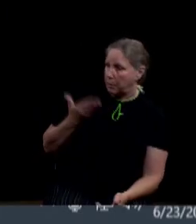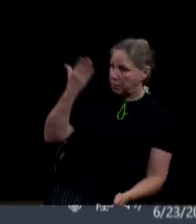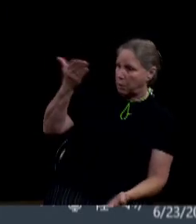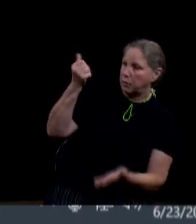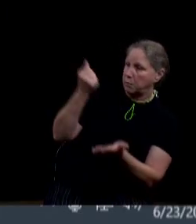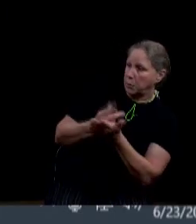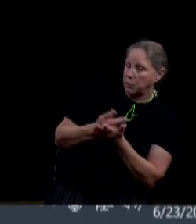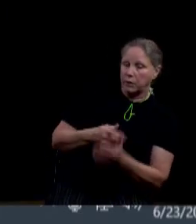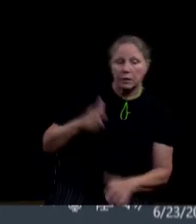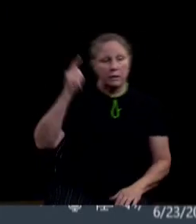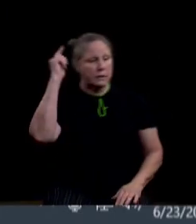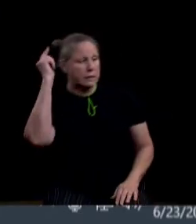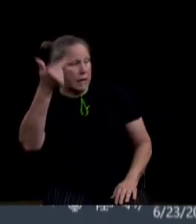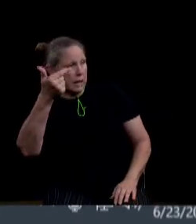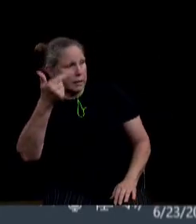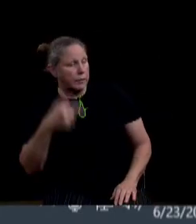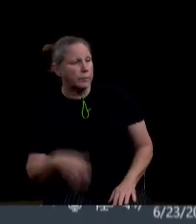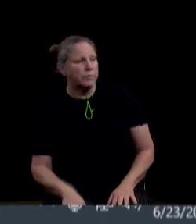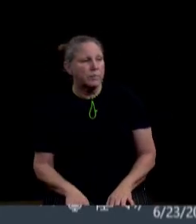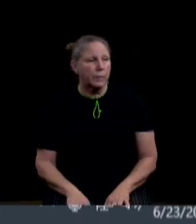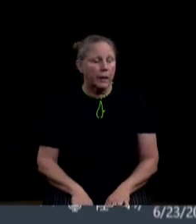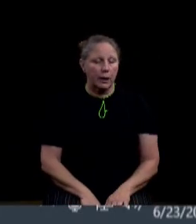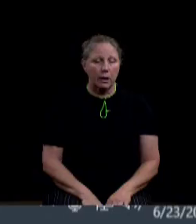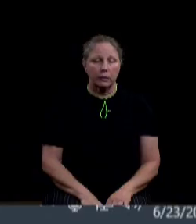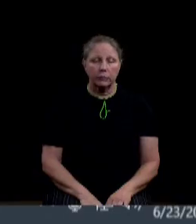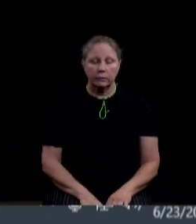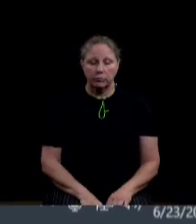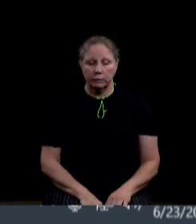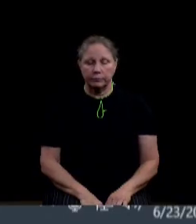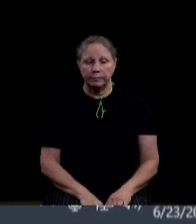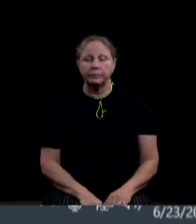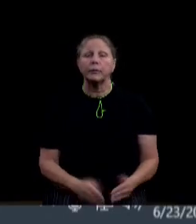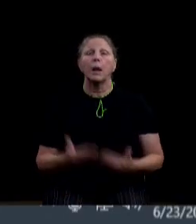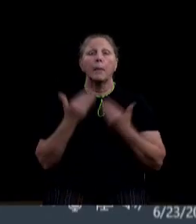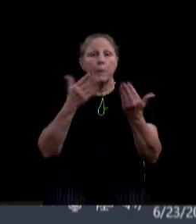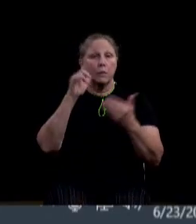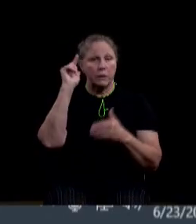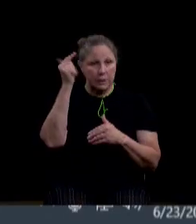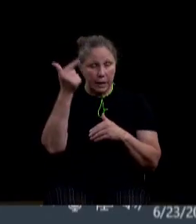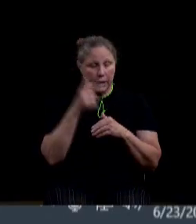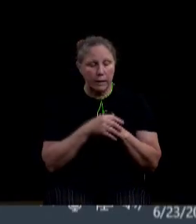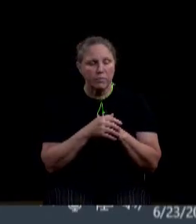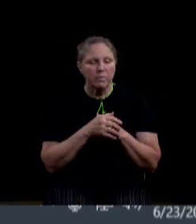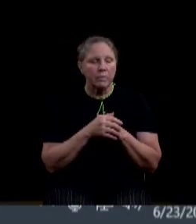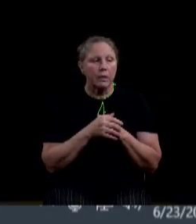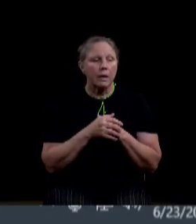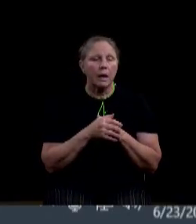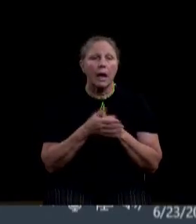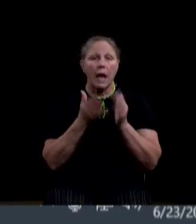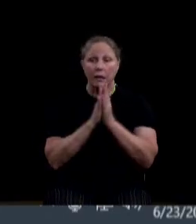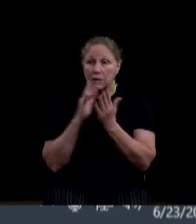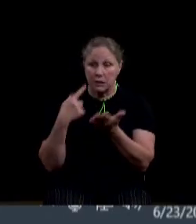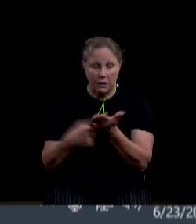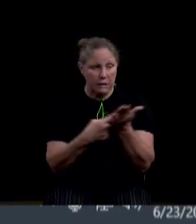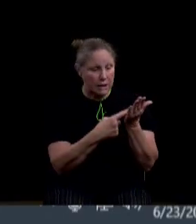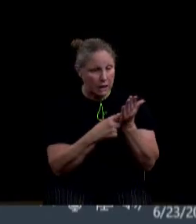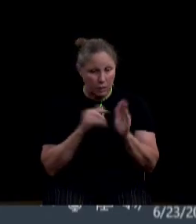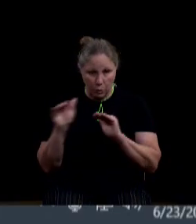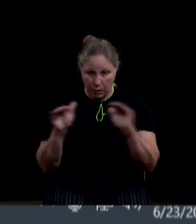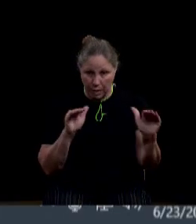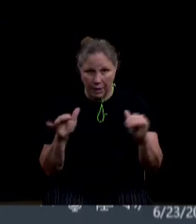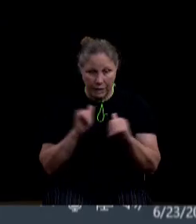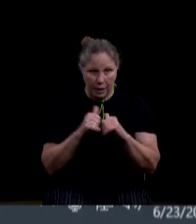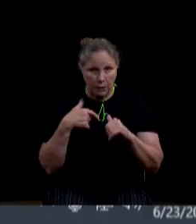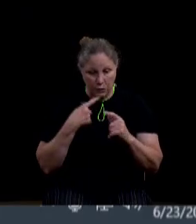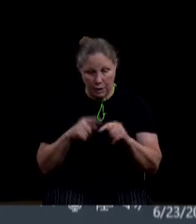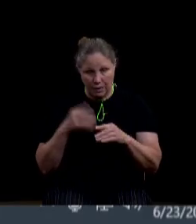I'll second. We have a motion and a second. I'll ask for discussion and just remind council that we're trying to finish this meeting by 1 o'clock so